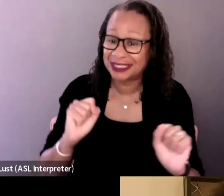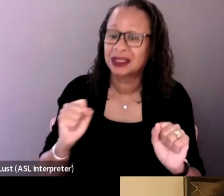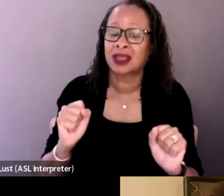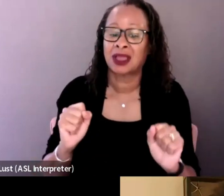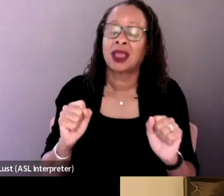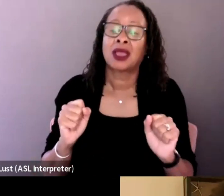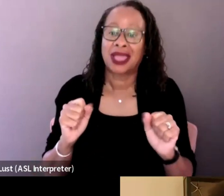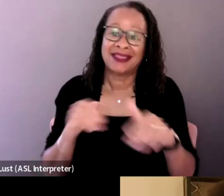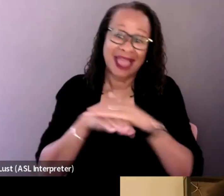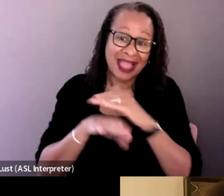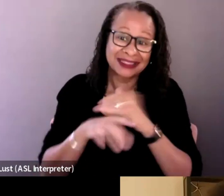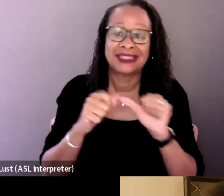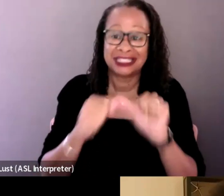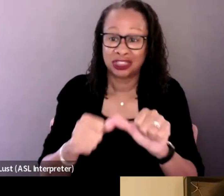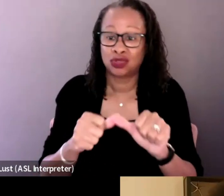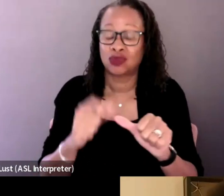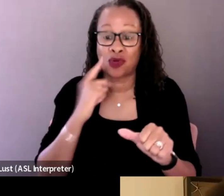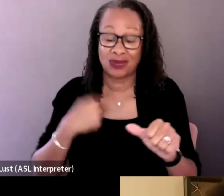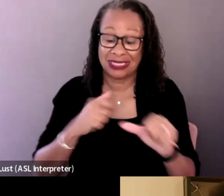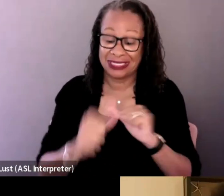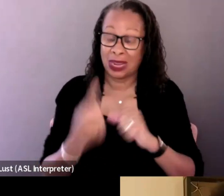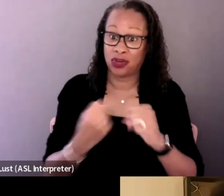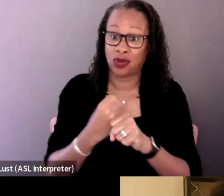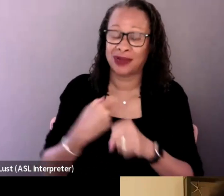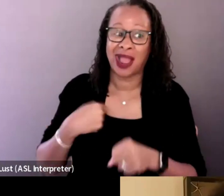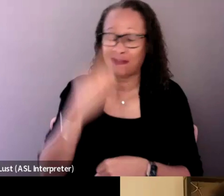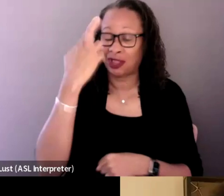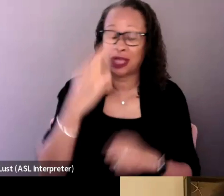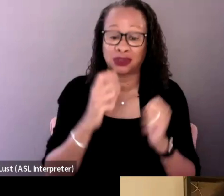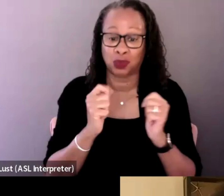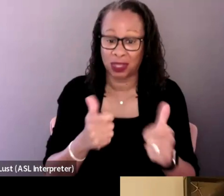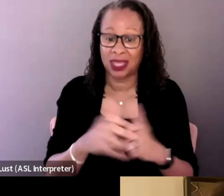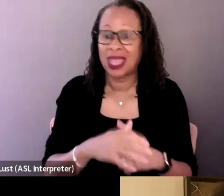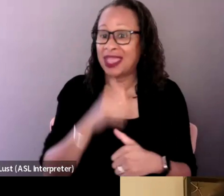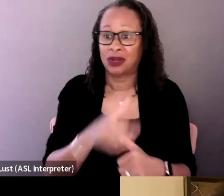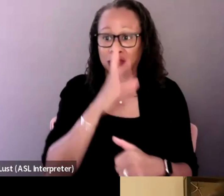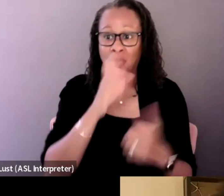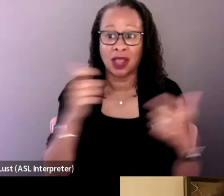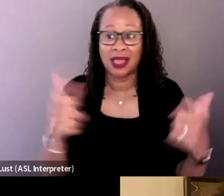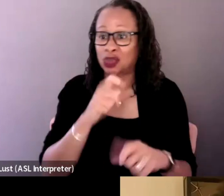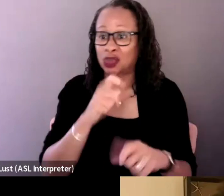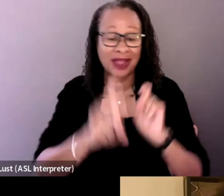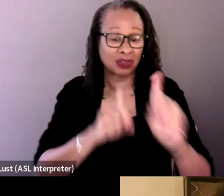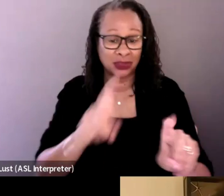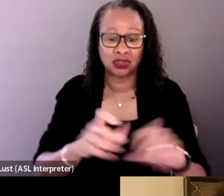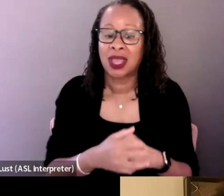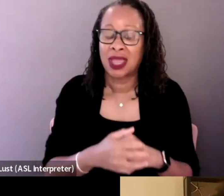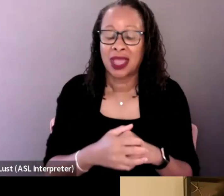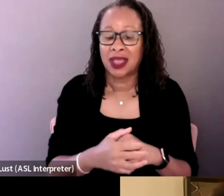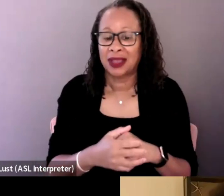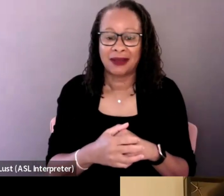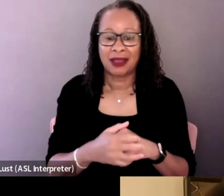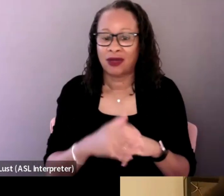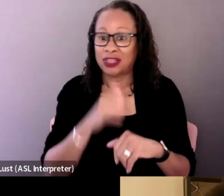and continuation of my stay, because I realized quickly that if I don't talk much and I don't ask questions, they don't get to understand where